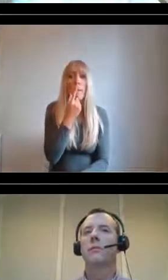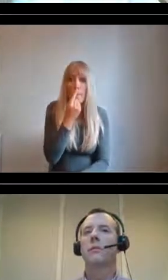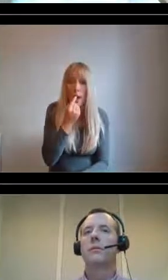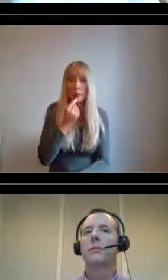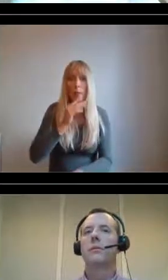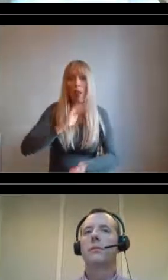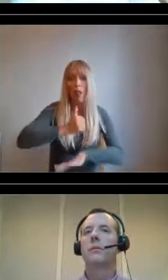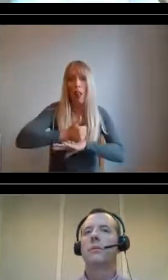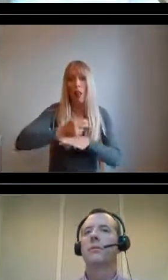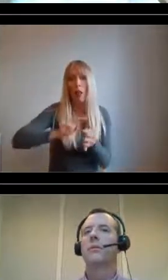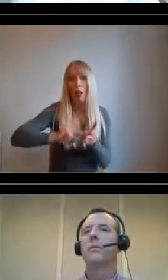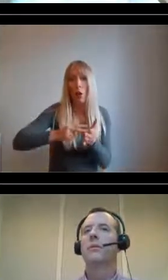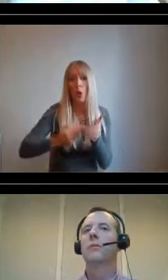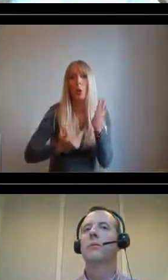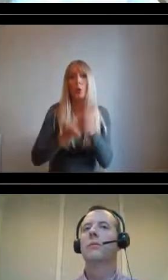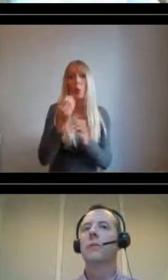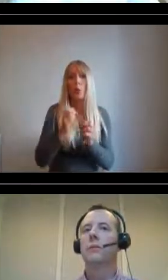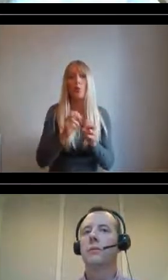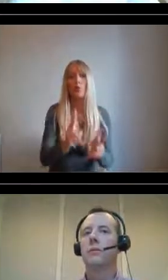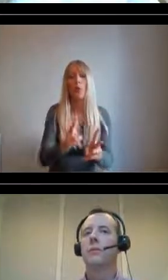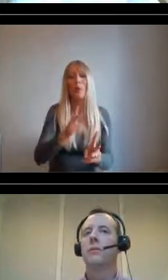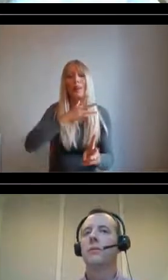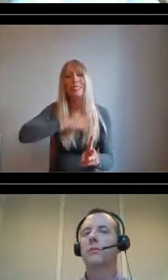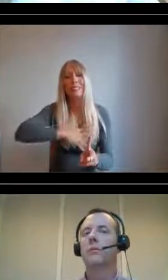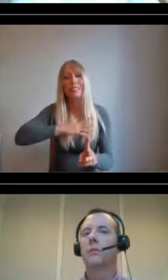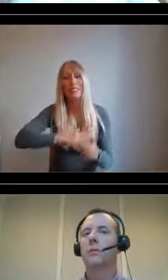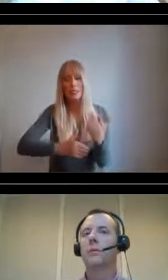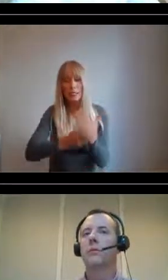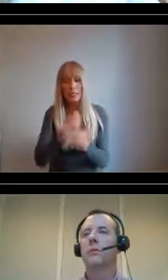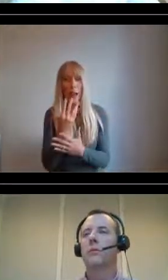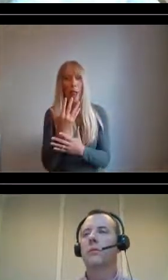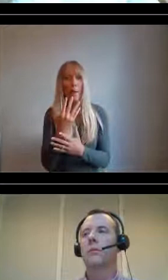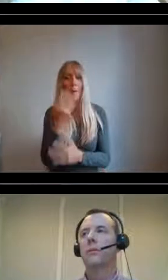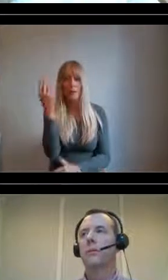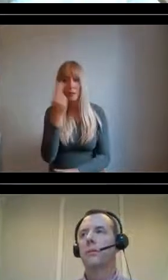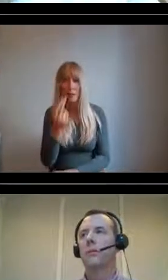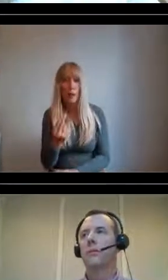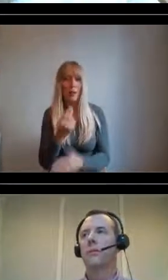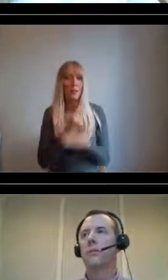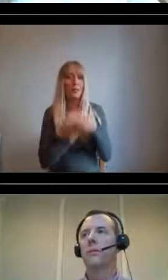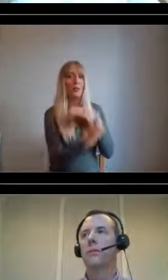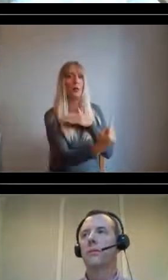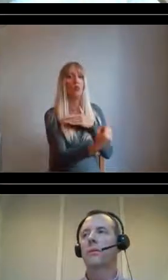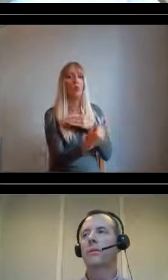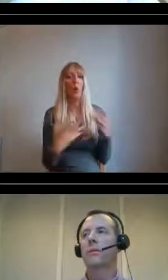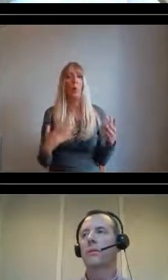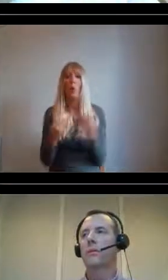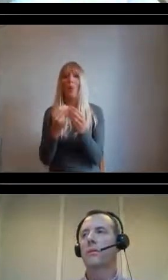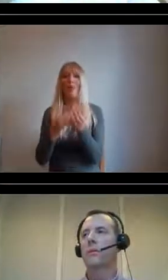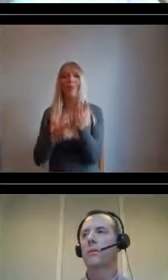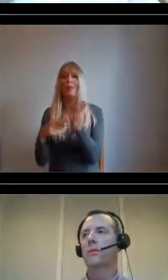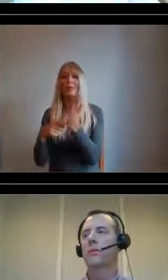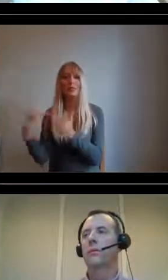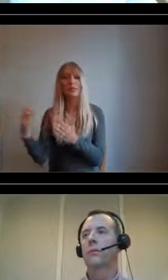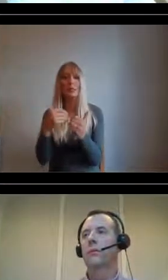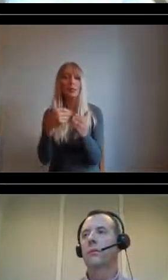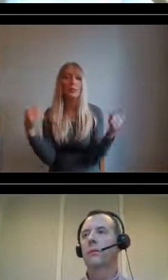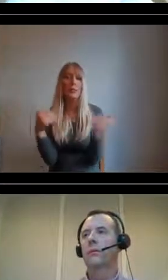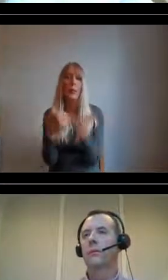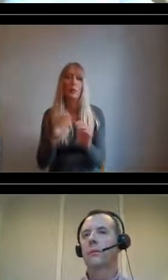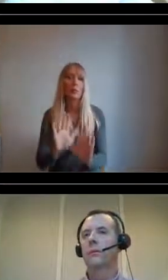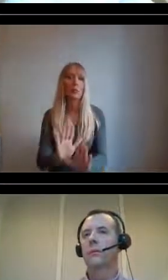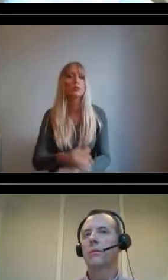to be developed out of its own business case, so it doesn't form part of Lower Thames